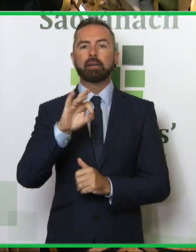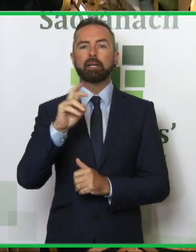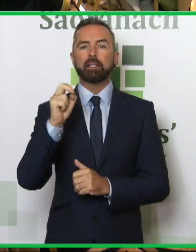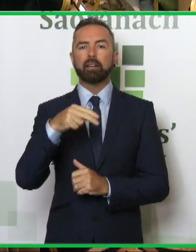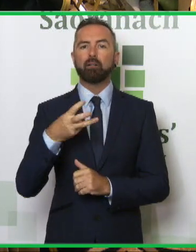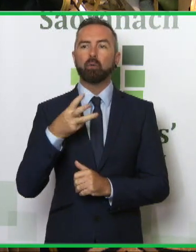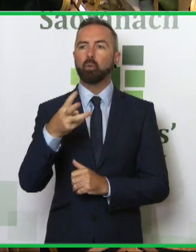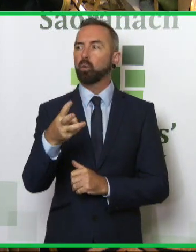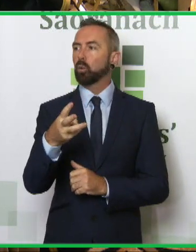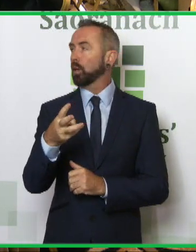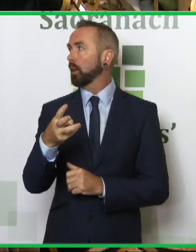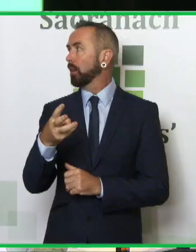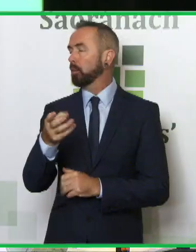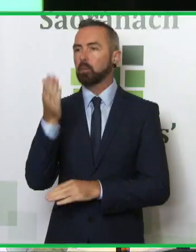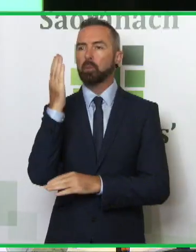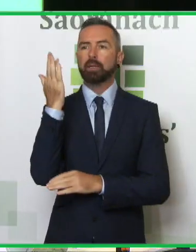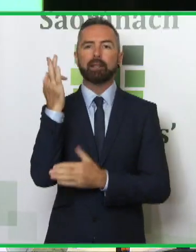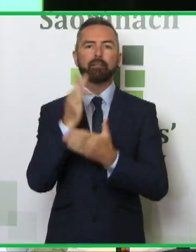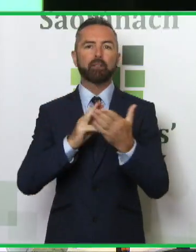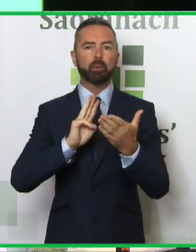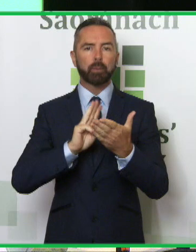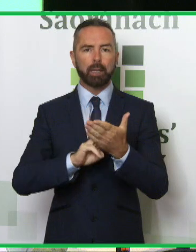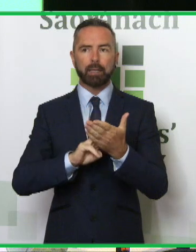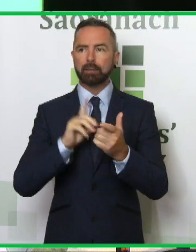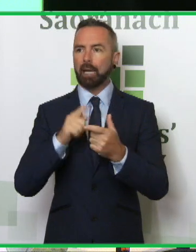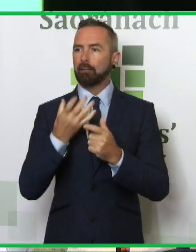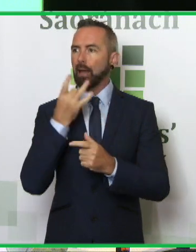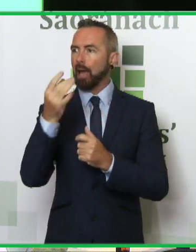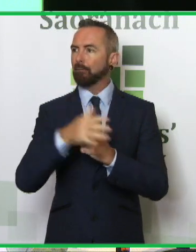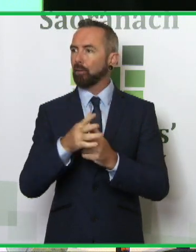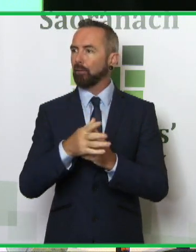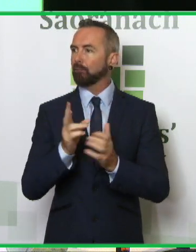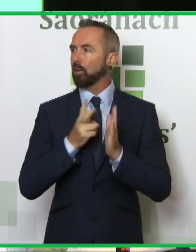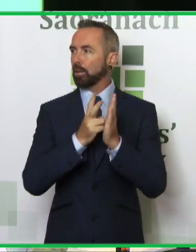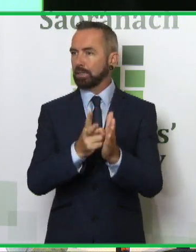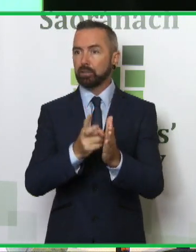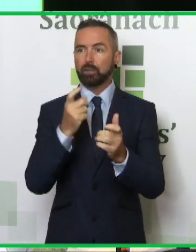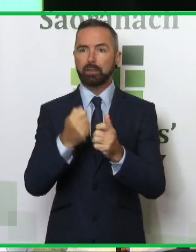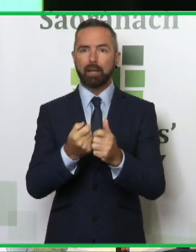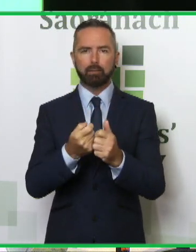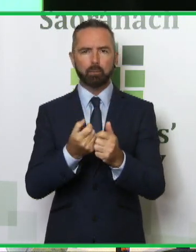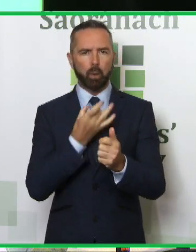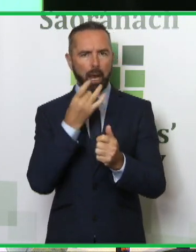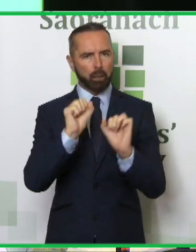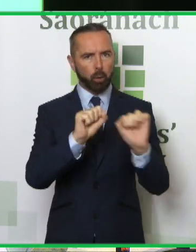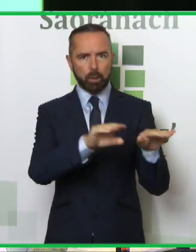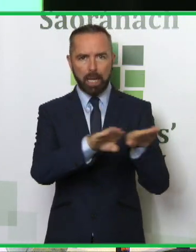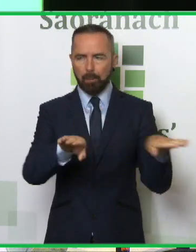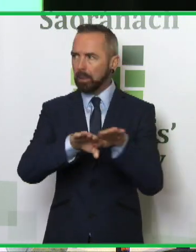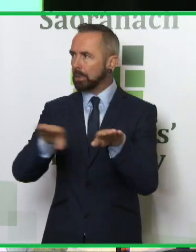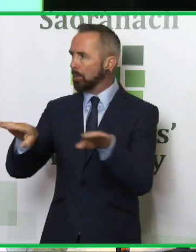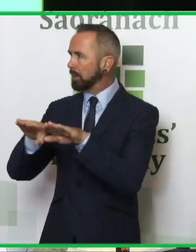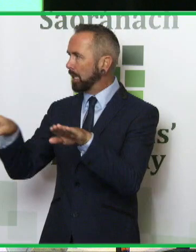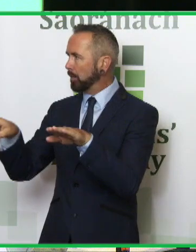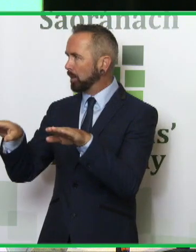the observers, volunteers, but then we will go to tables. We'll just take stock where everybody's at before we actually take the ballot, in case there's any